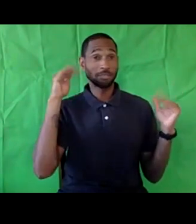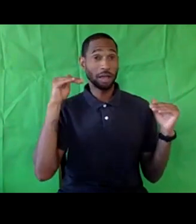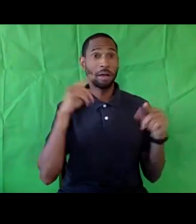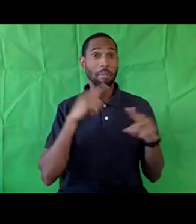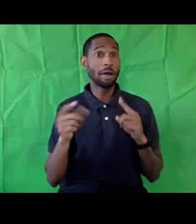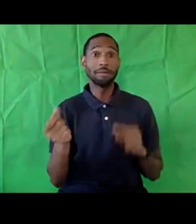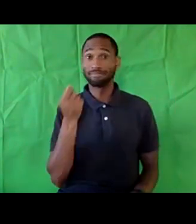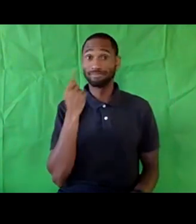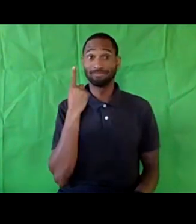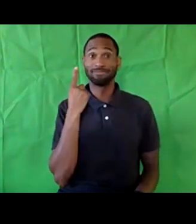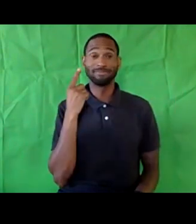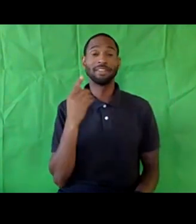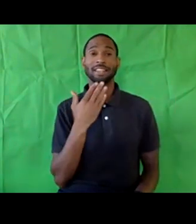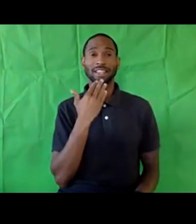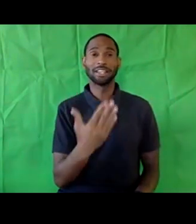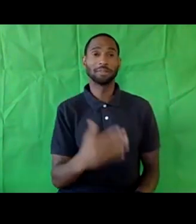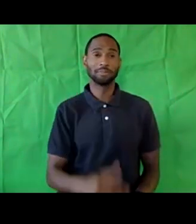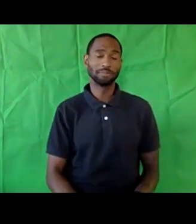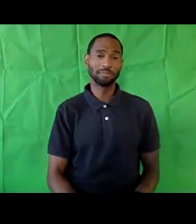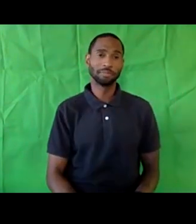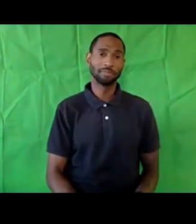sense. Thank you.